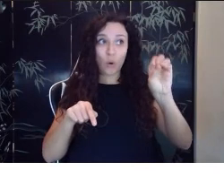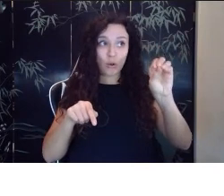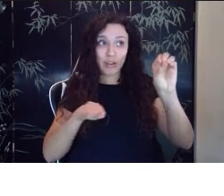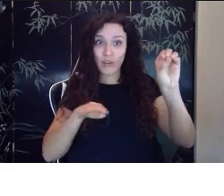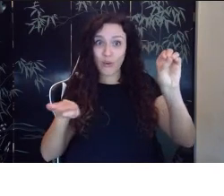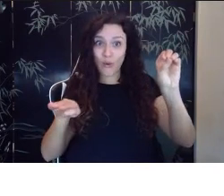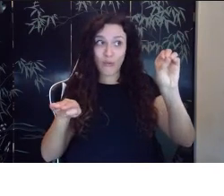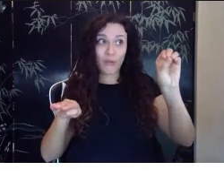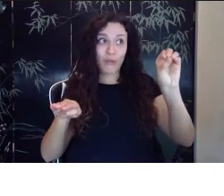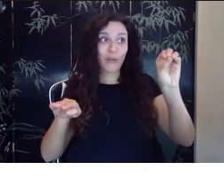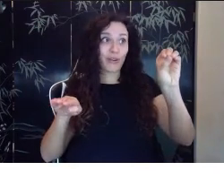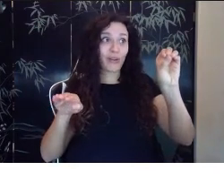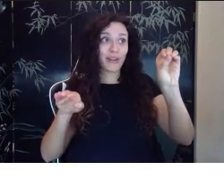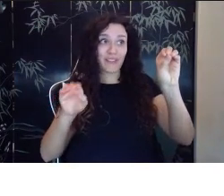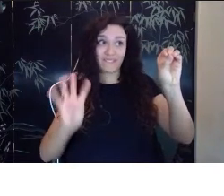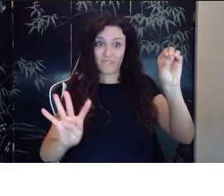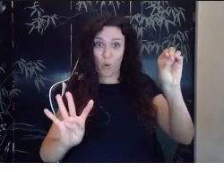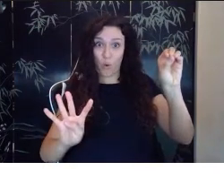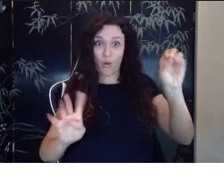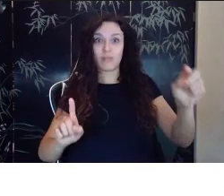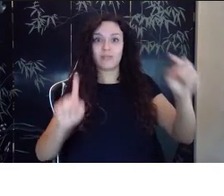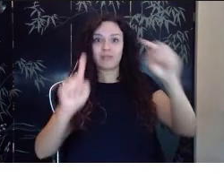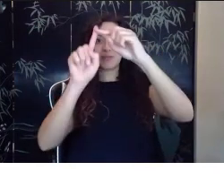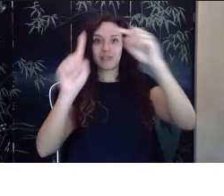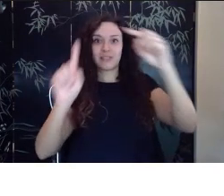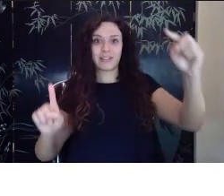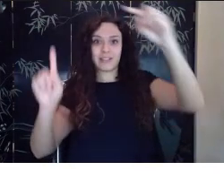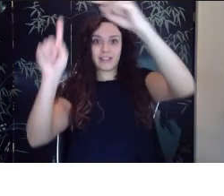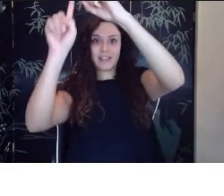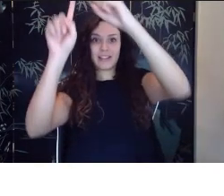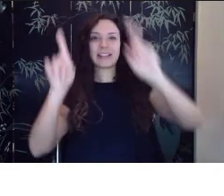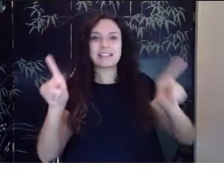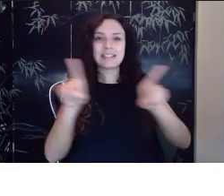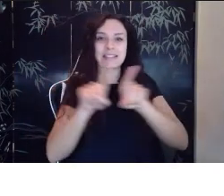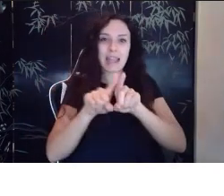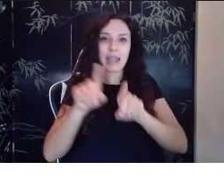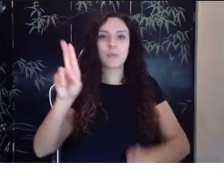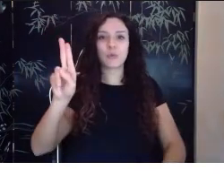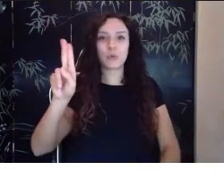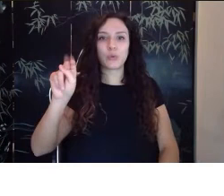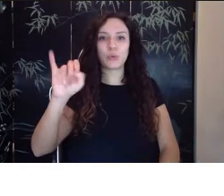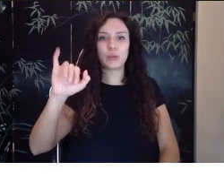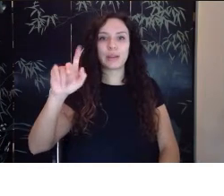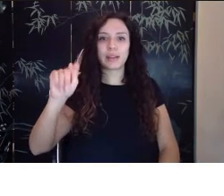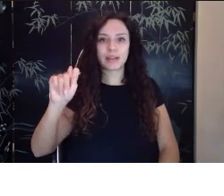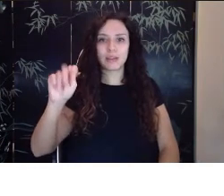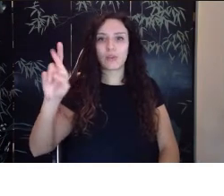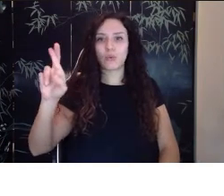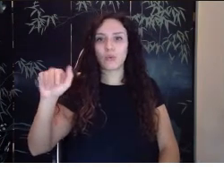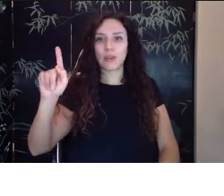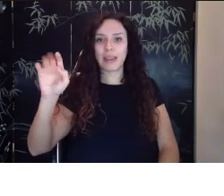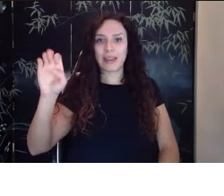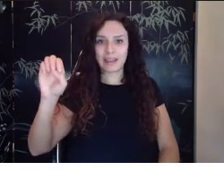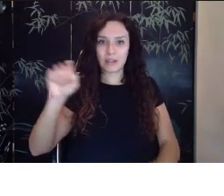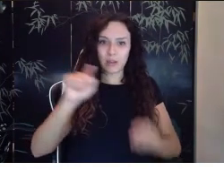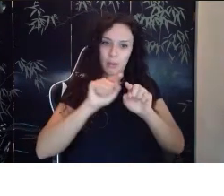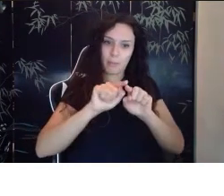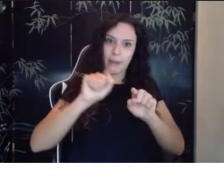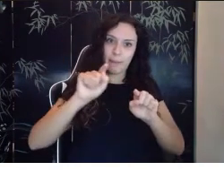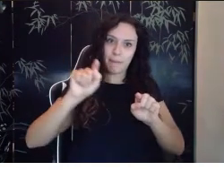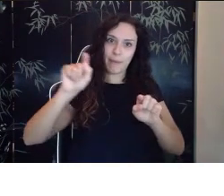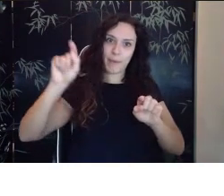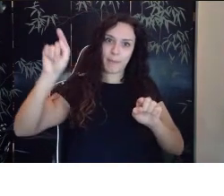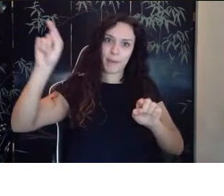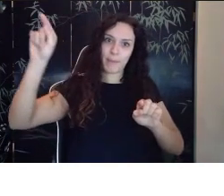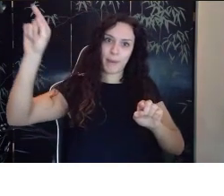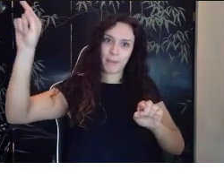is 60. And if I keep going, I'm going to get the same unit rate over and over again.